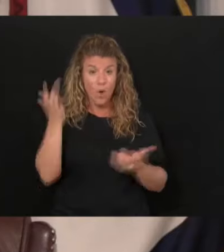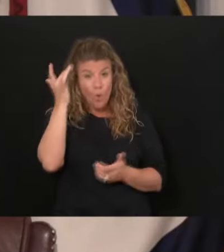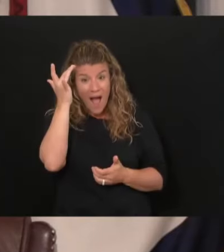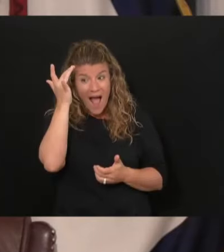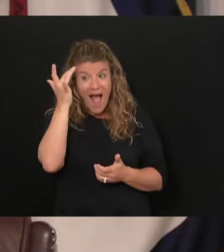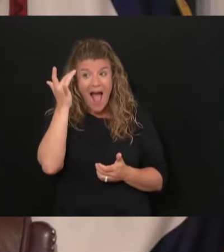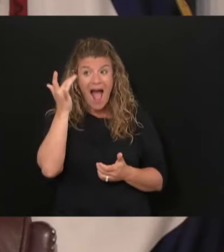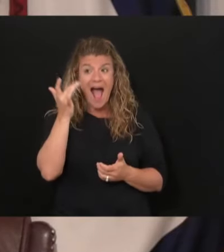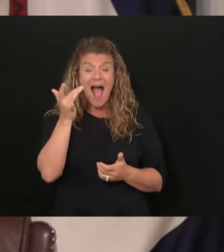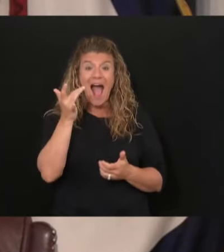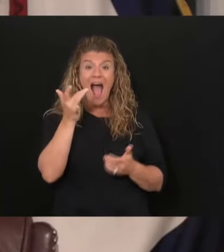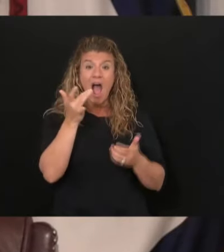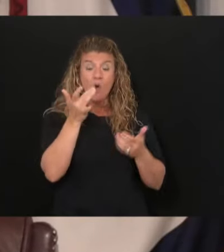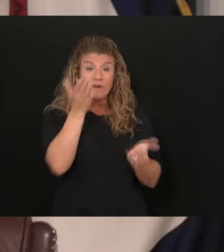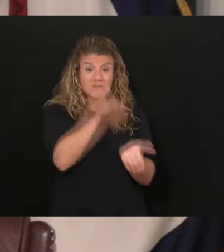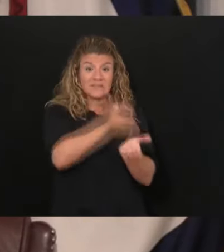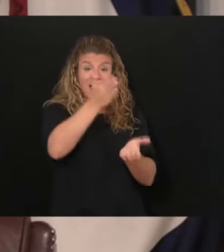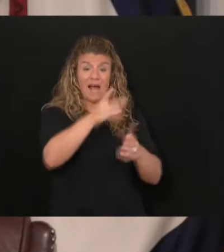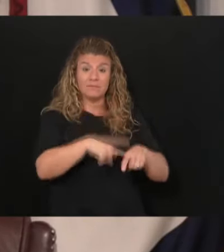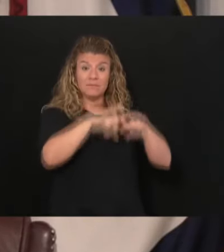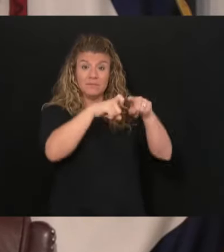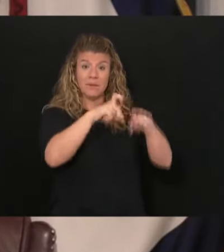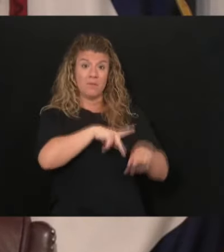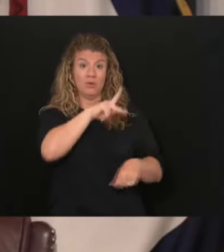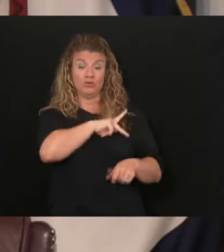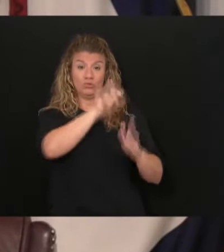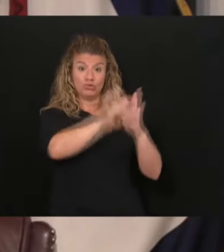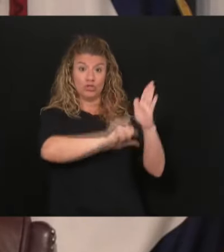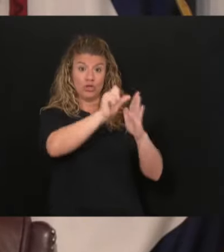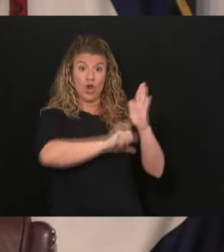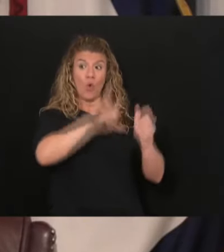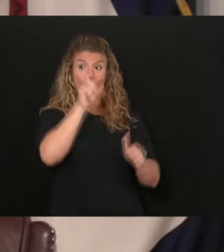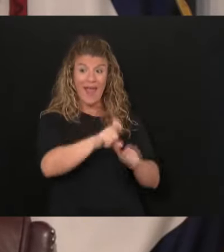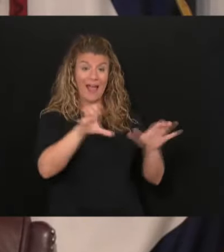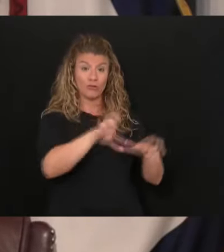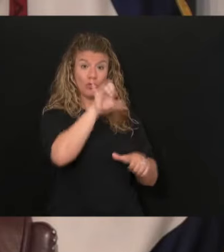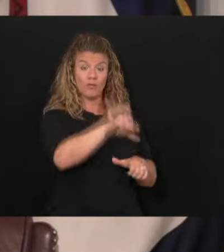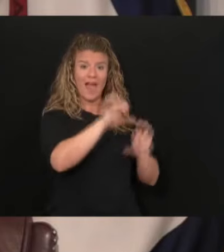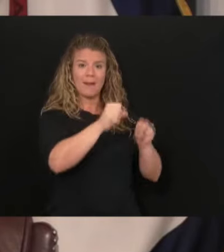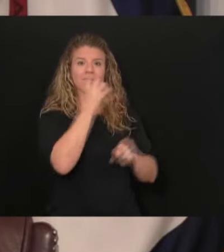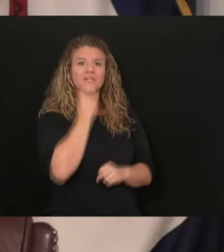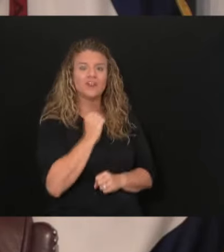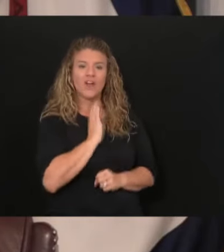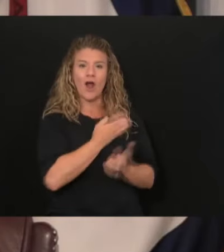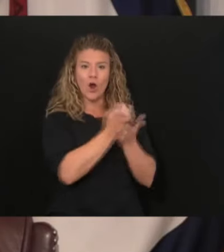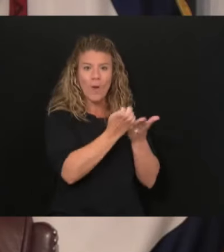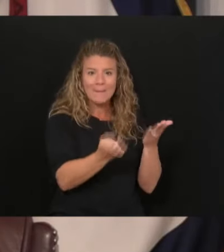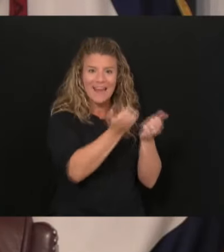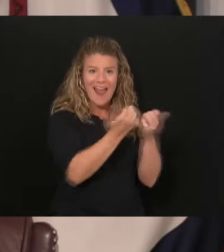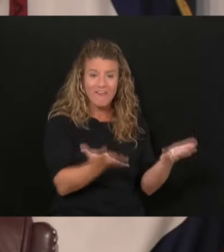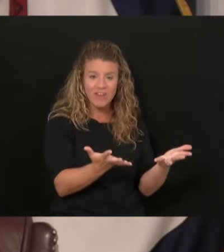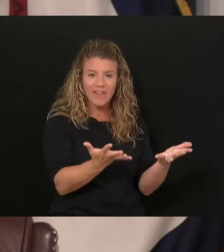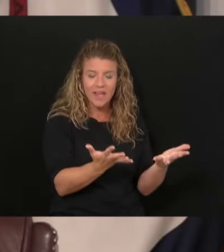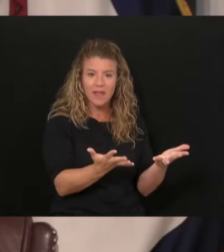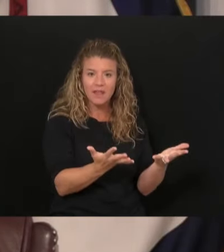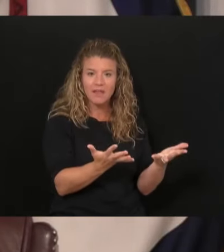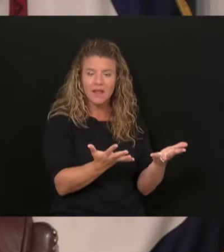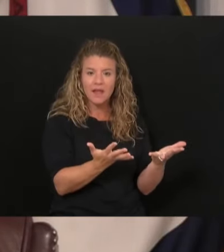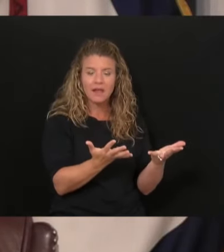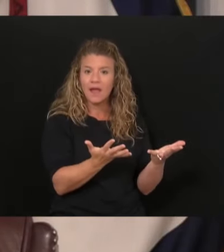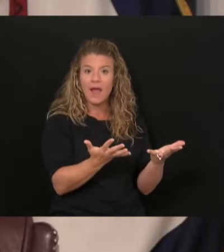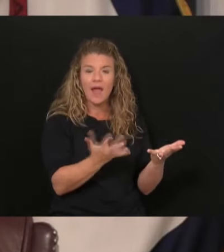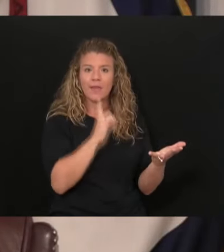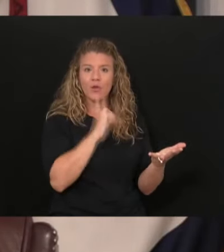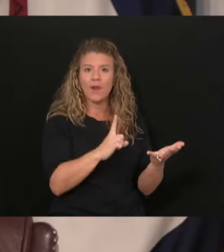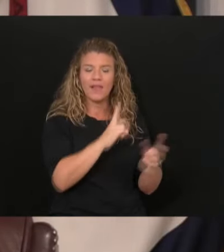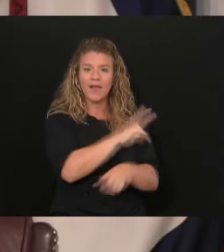lose the elective surgeries, and we had to do that in order to preserve equipment and everything else under the sun. All of a sudden, the hospital becomes on